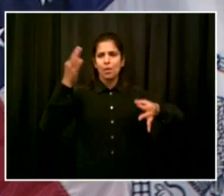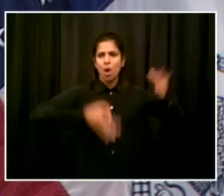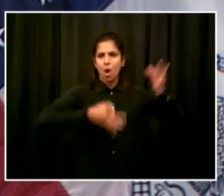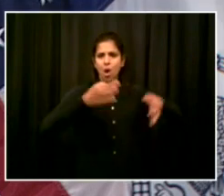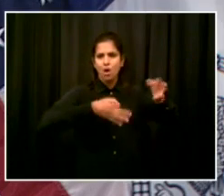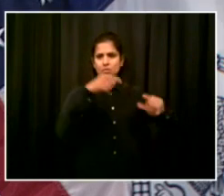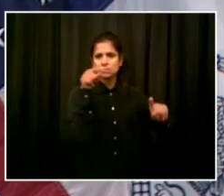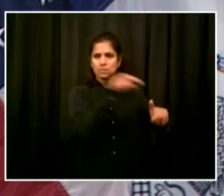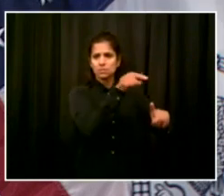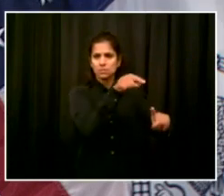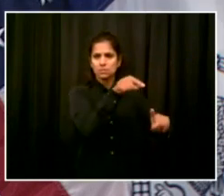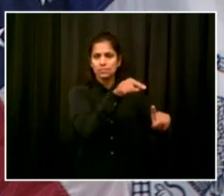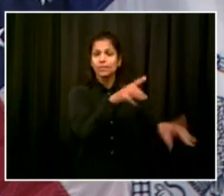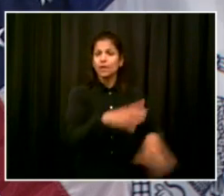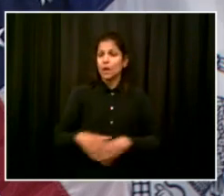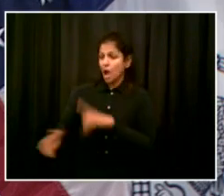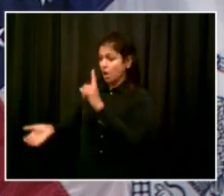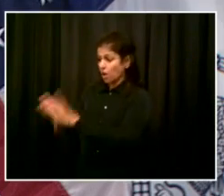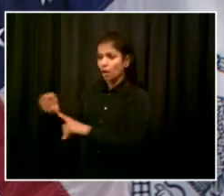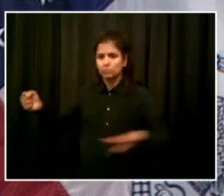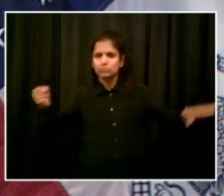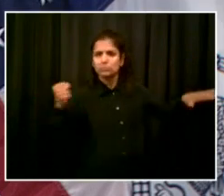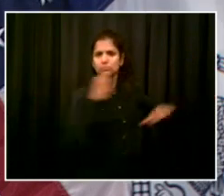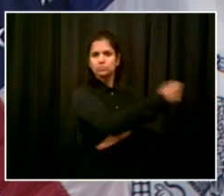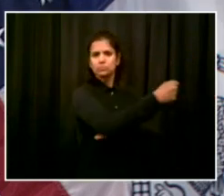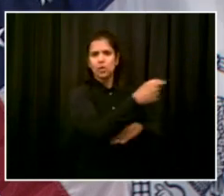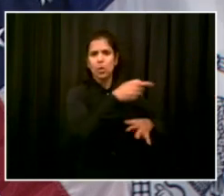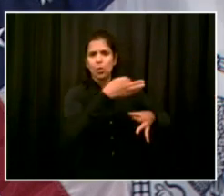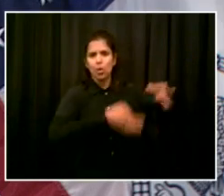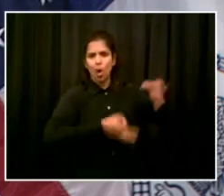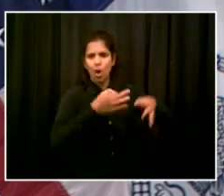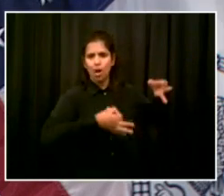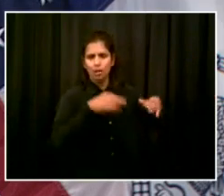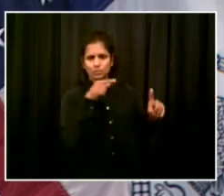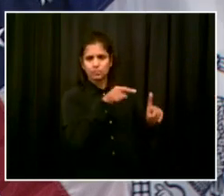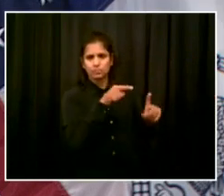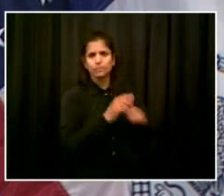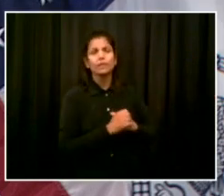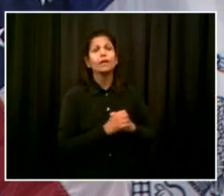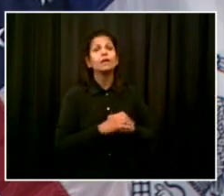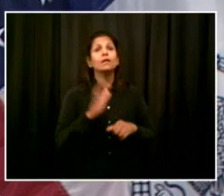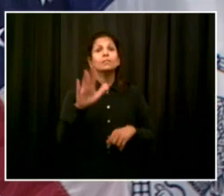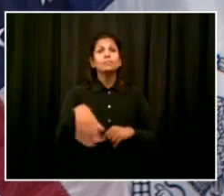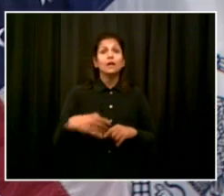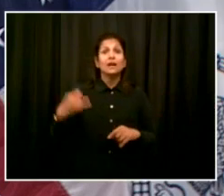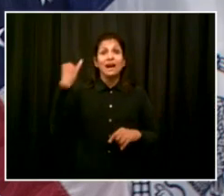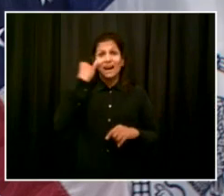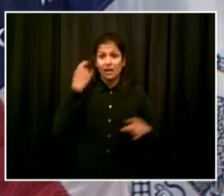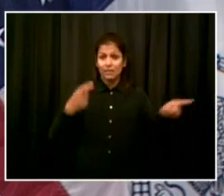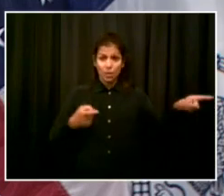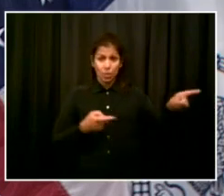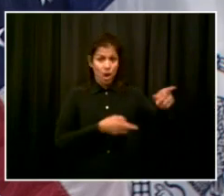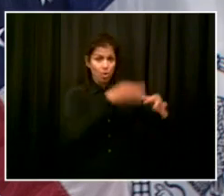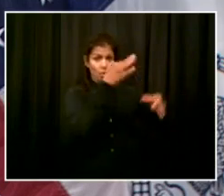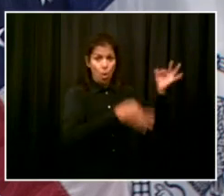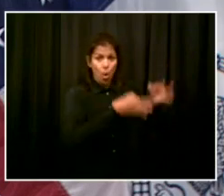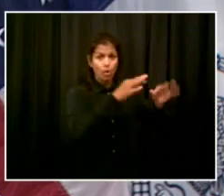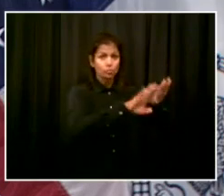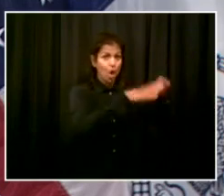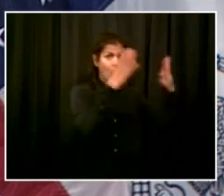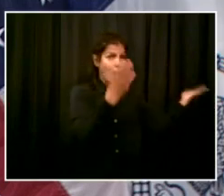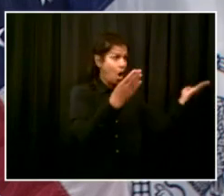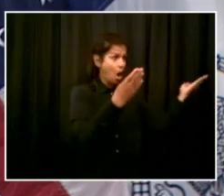you just heard from the Commissioner, our officers running towards danger, arrest someone with a gun, now there's a prosecution, there's